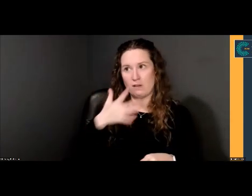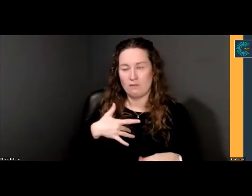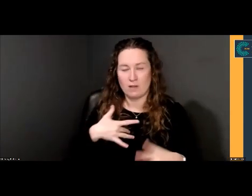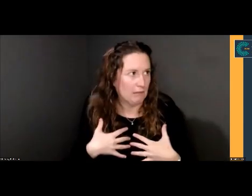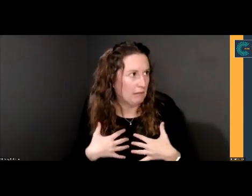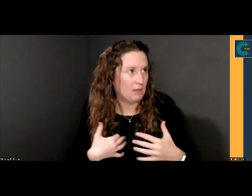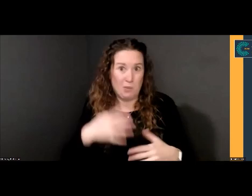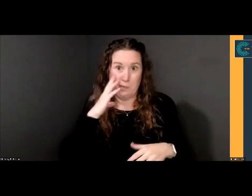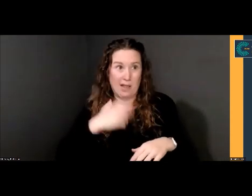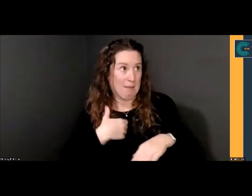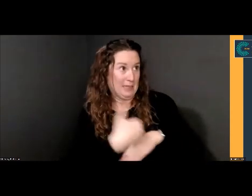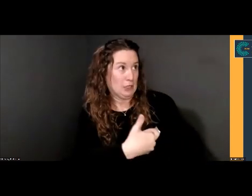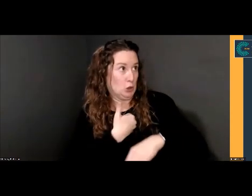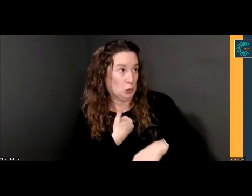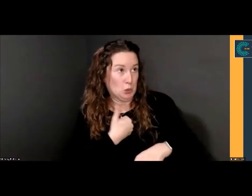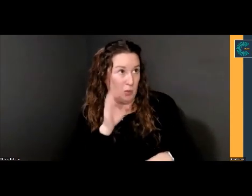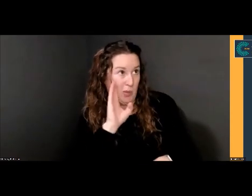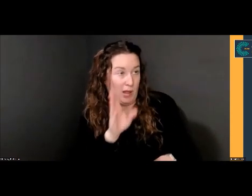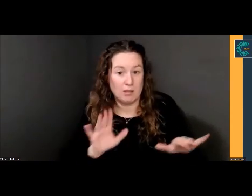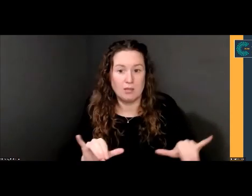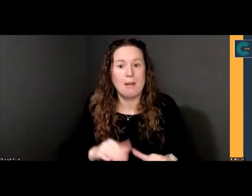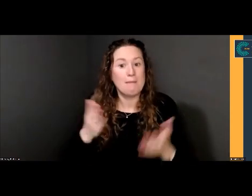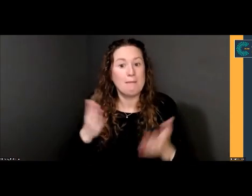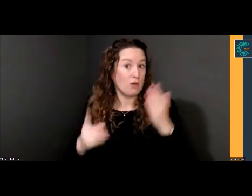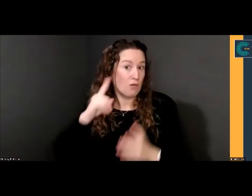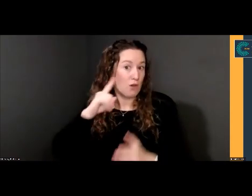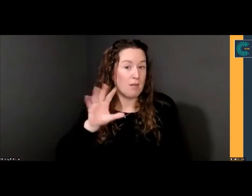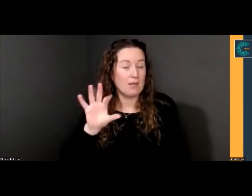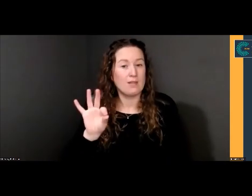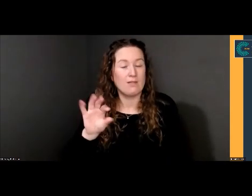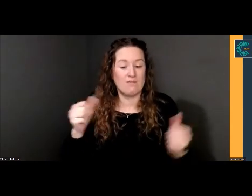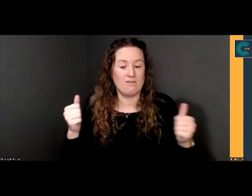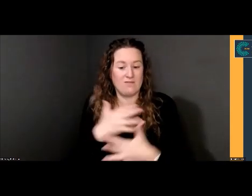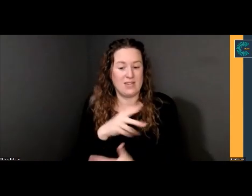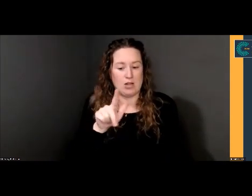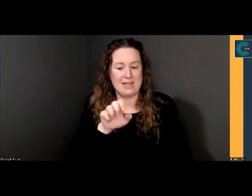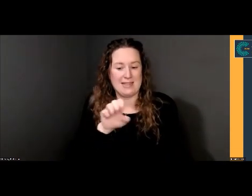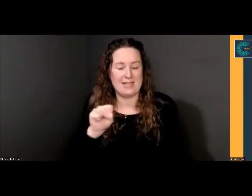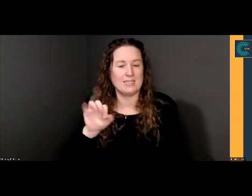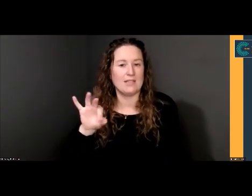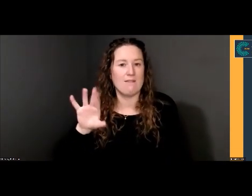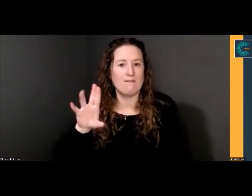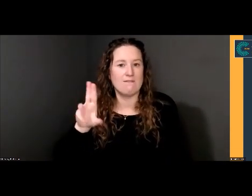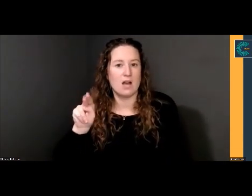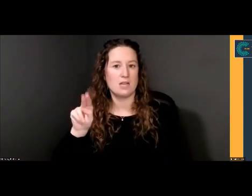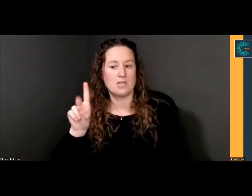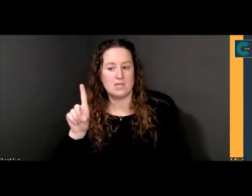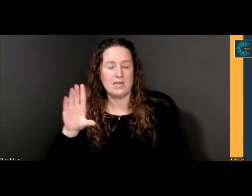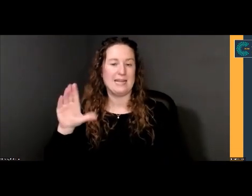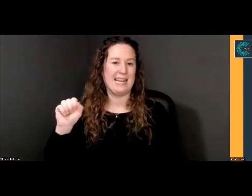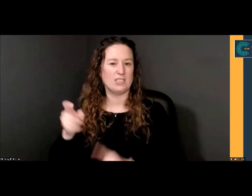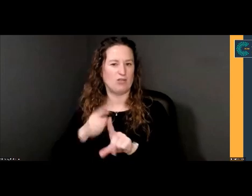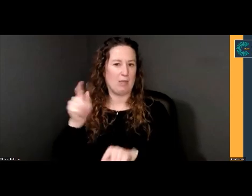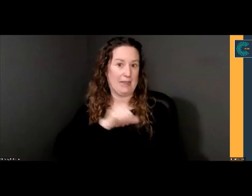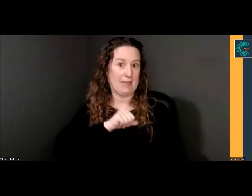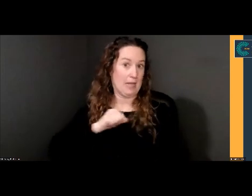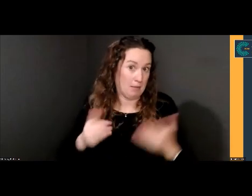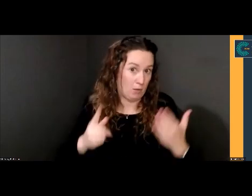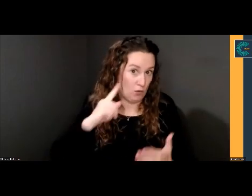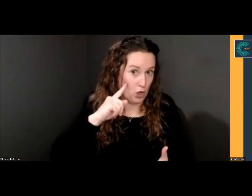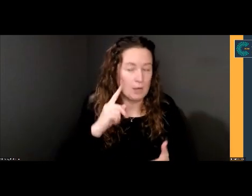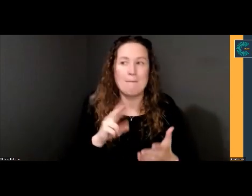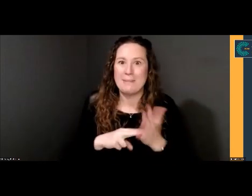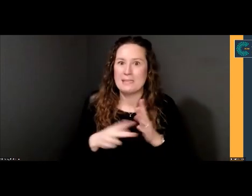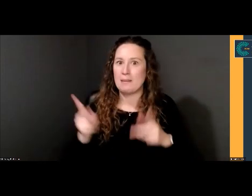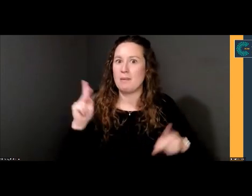sued. You may have heard of the Fearless Fund case out of Atlanta. And as a result, people are changing their programming to be